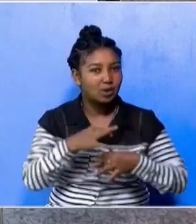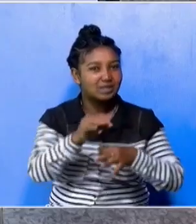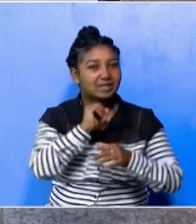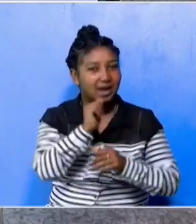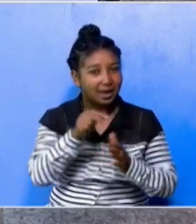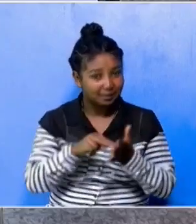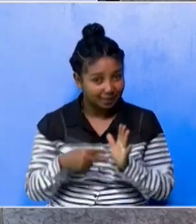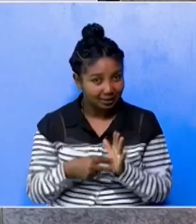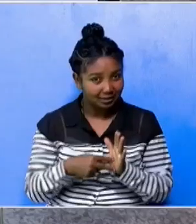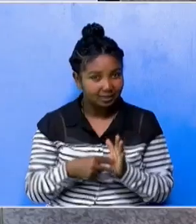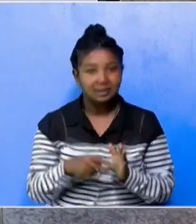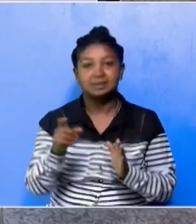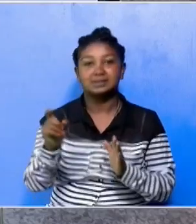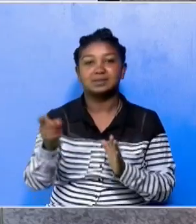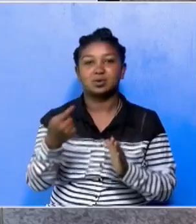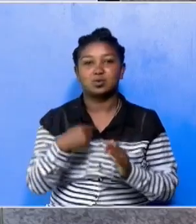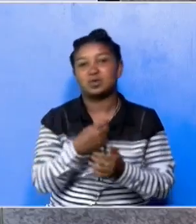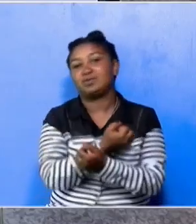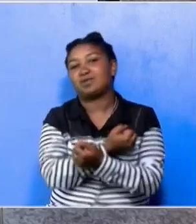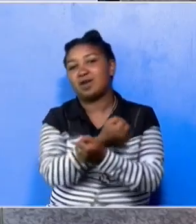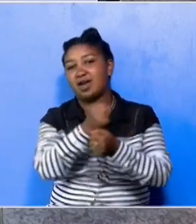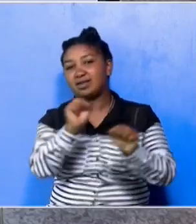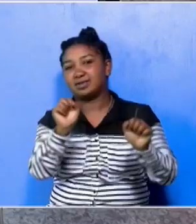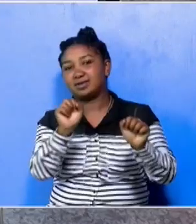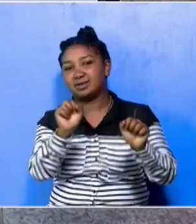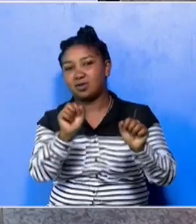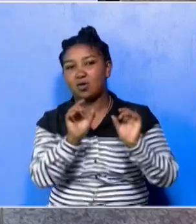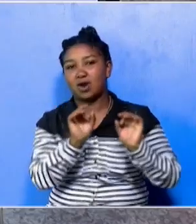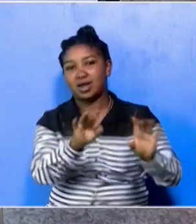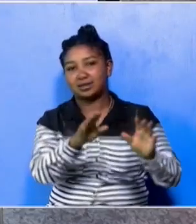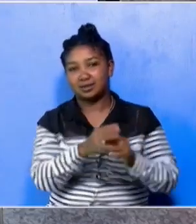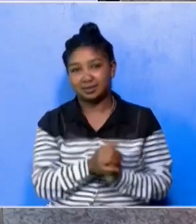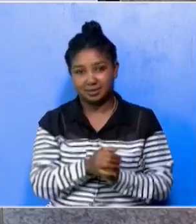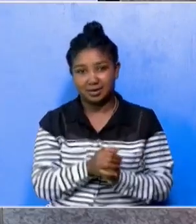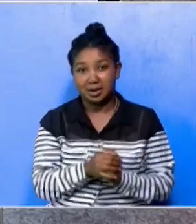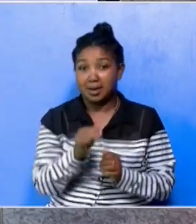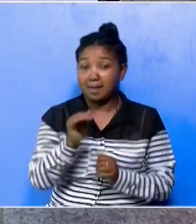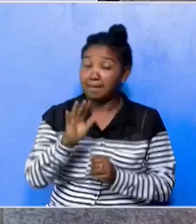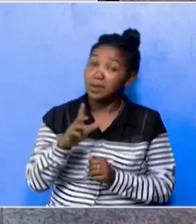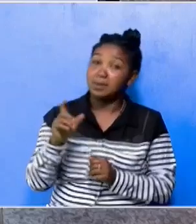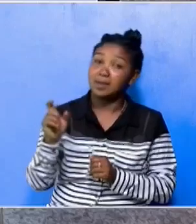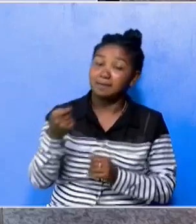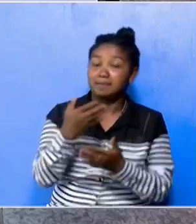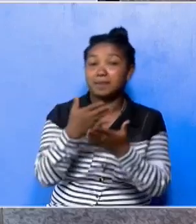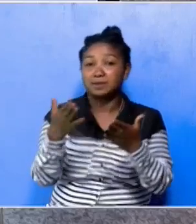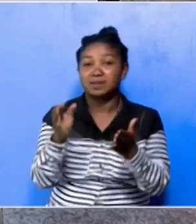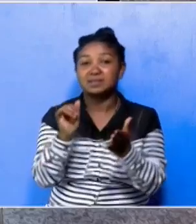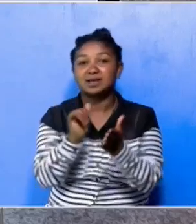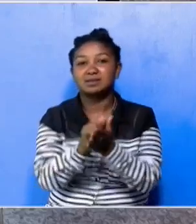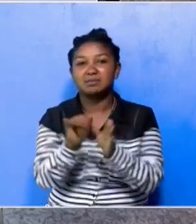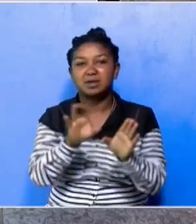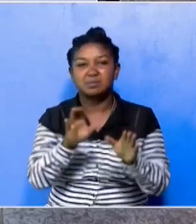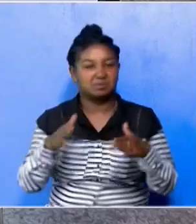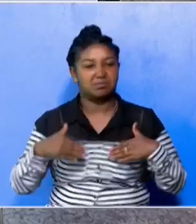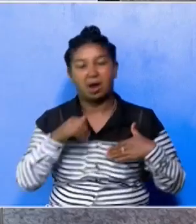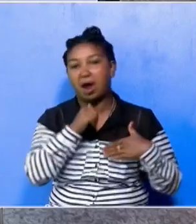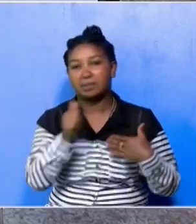Dislike means something that you do not like, or maybe something that makes you